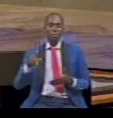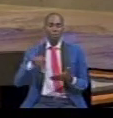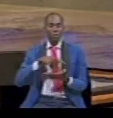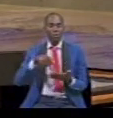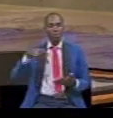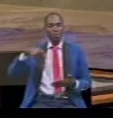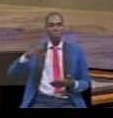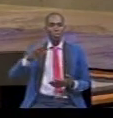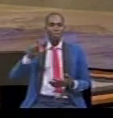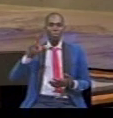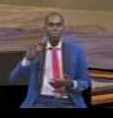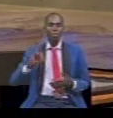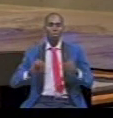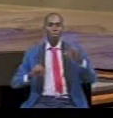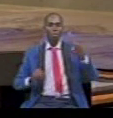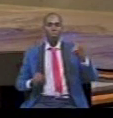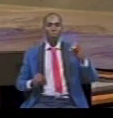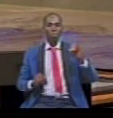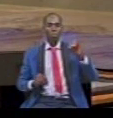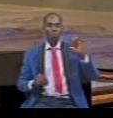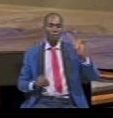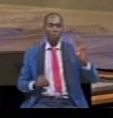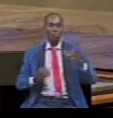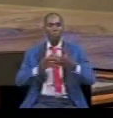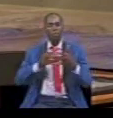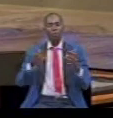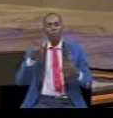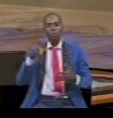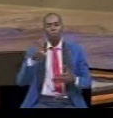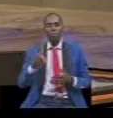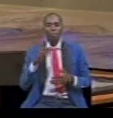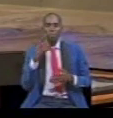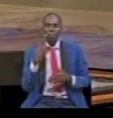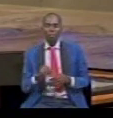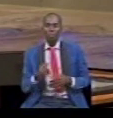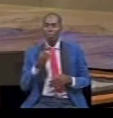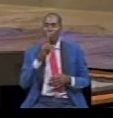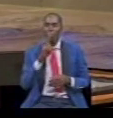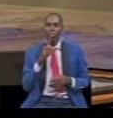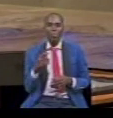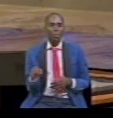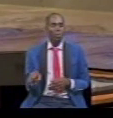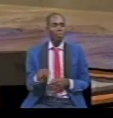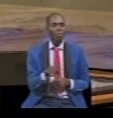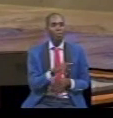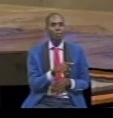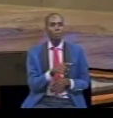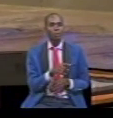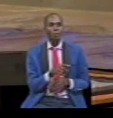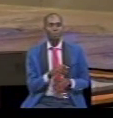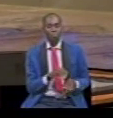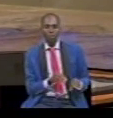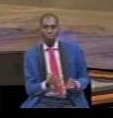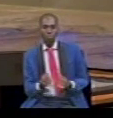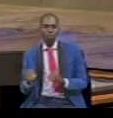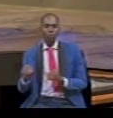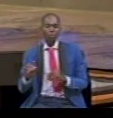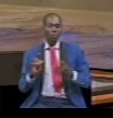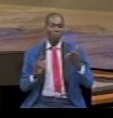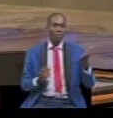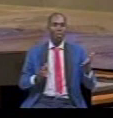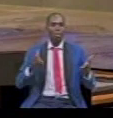107, verse 27. They reel to and fro and stagger